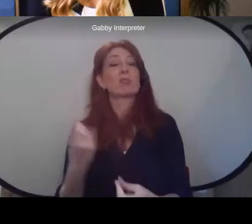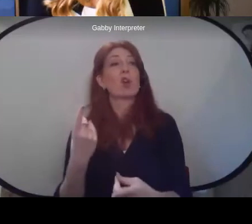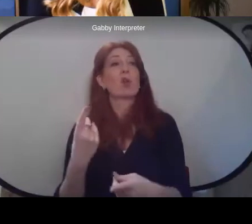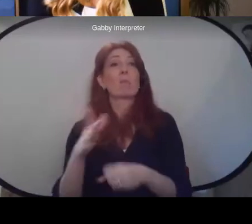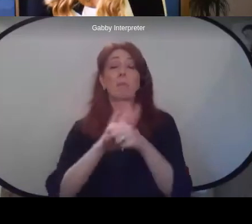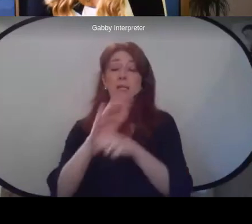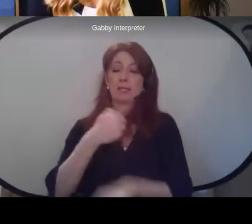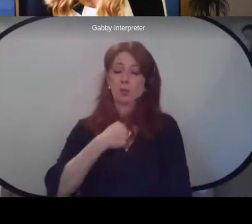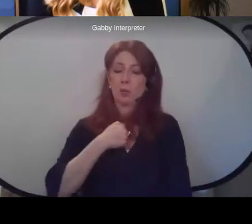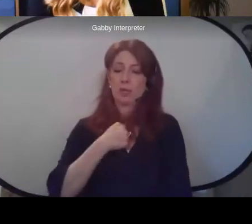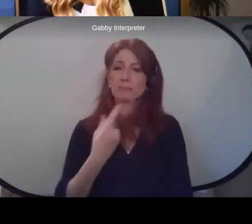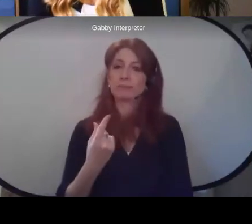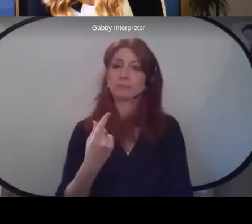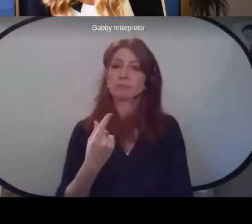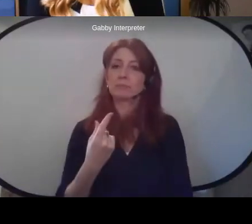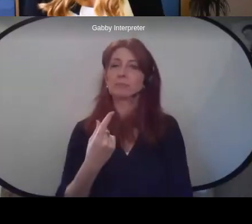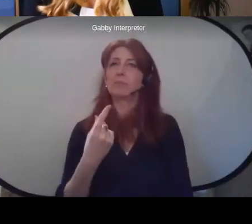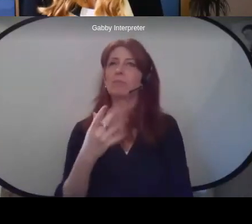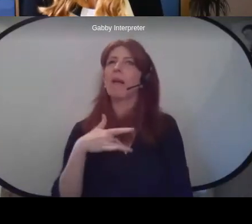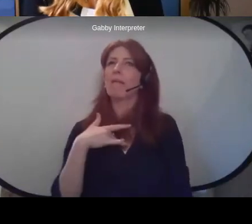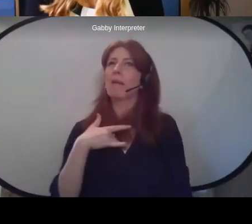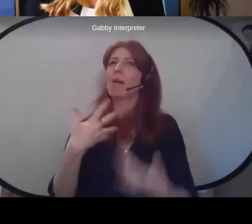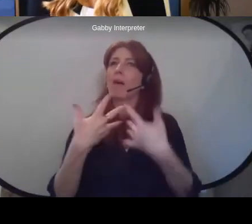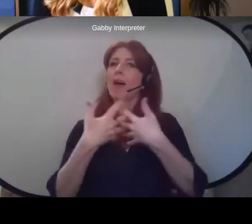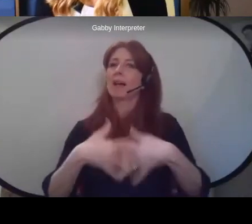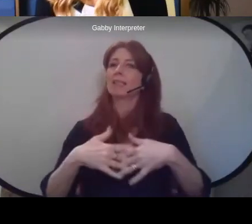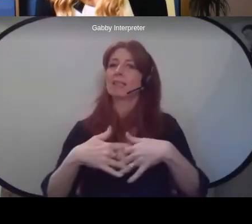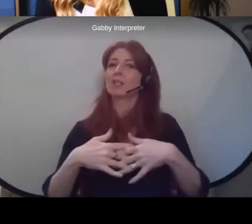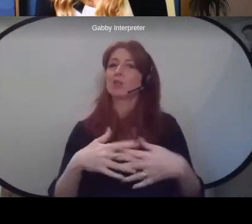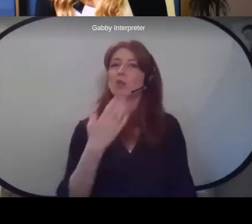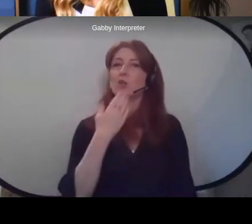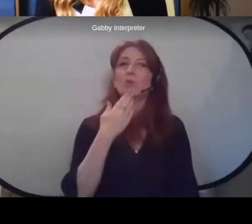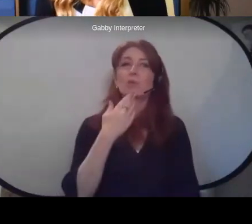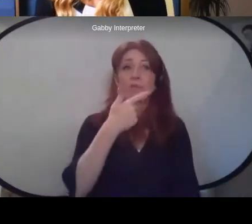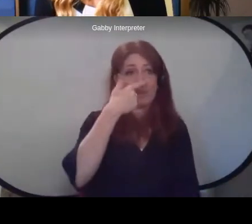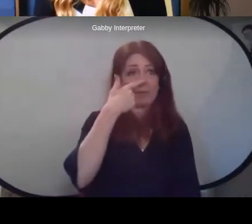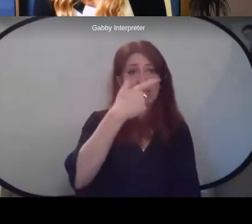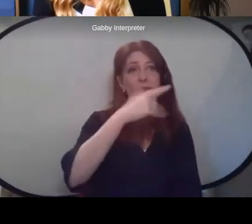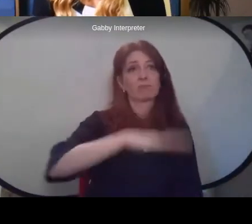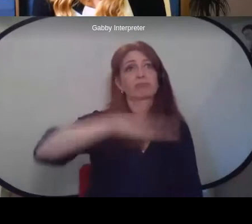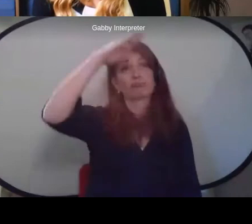that our technology is used from 7 to 97, you know,